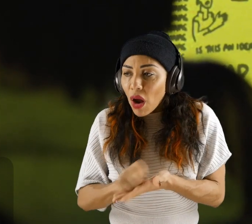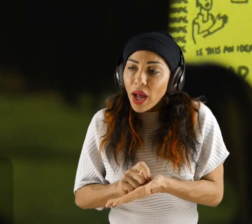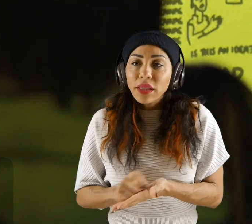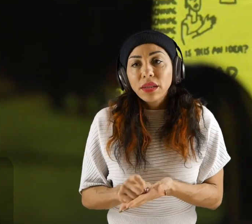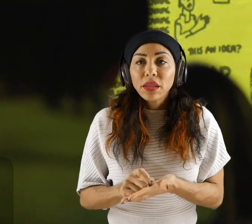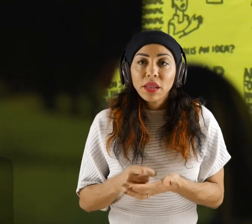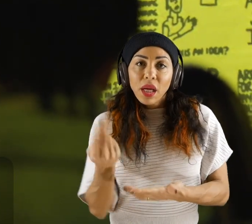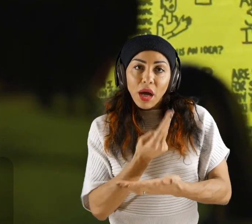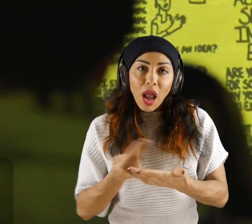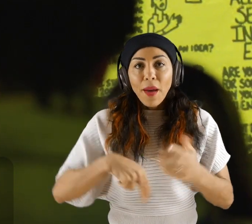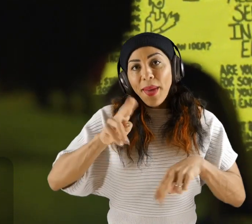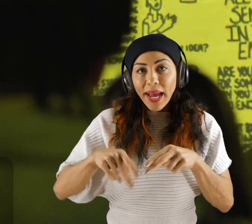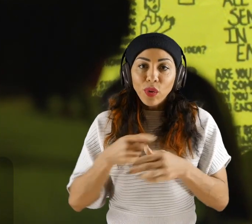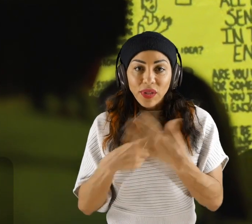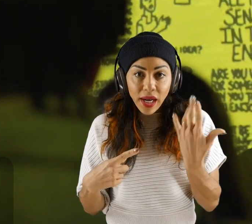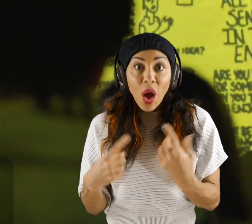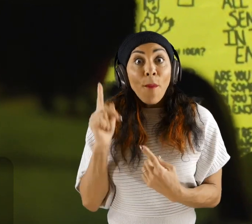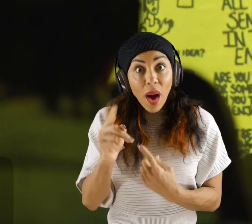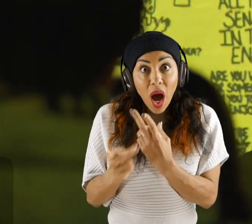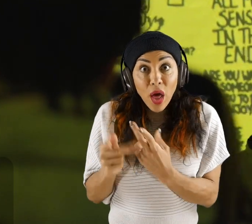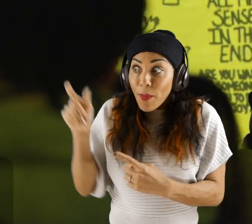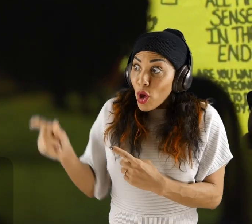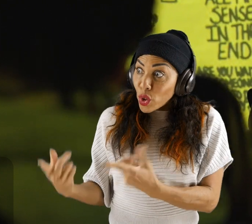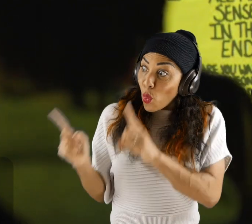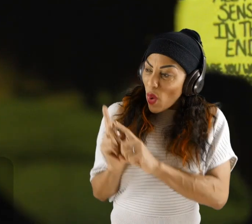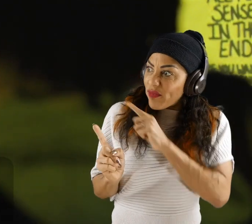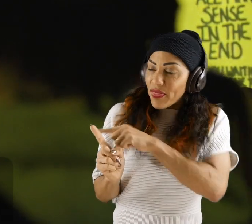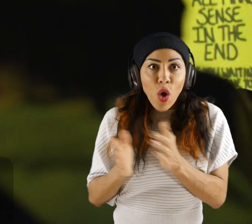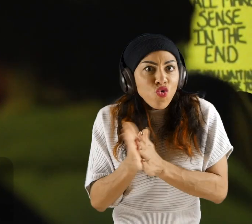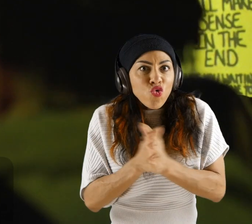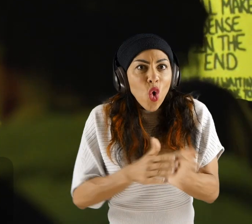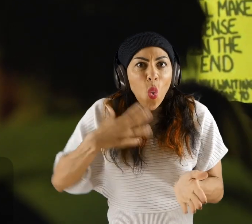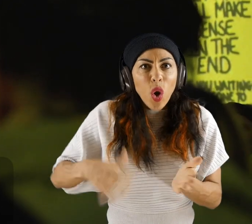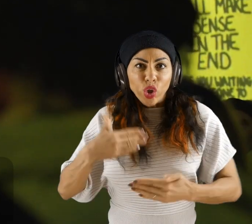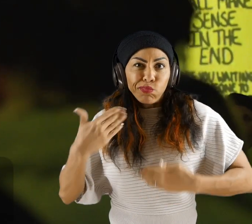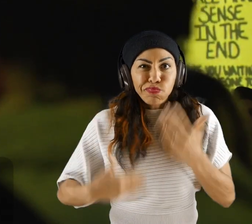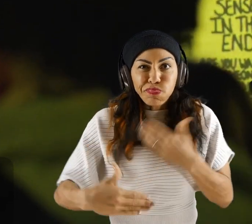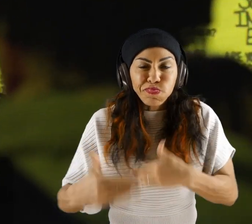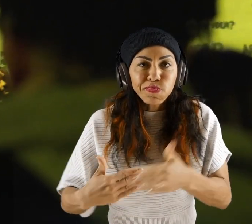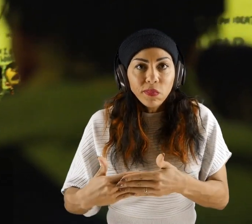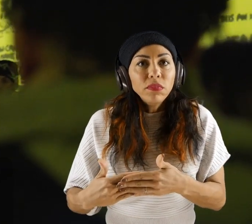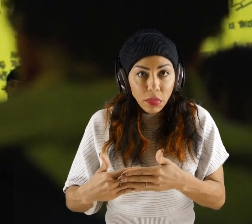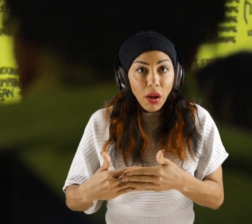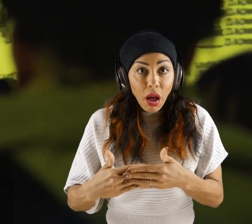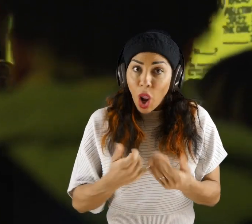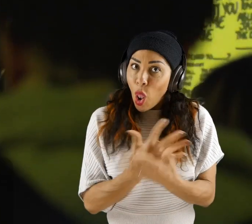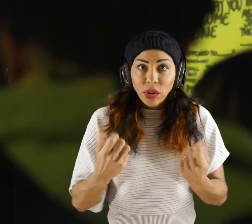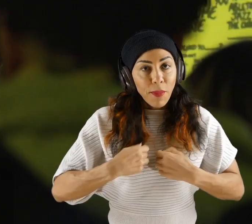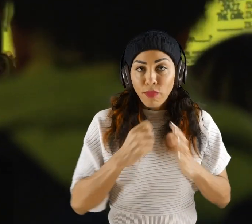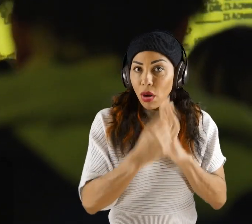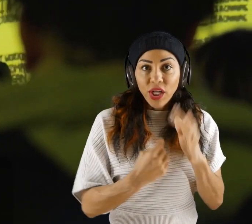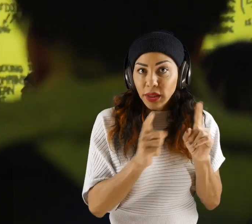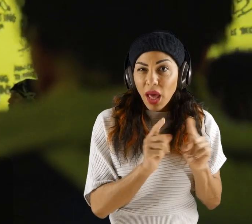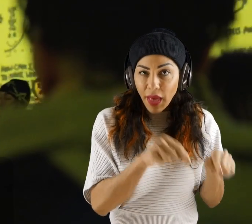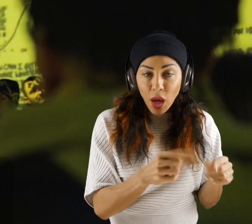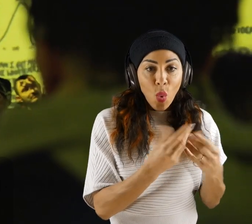else is gassed, and someone else wants to drive this idea forward, and that's for a lot of the projects I work on with my friends or in